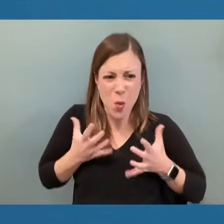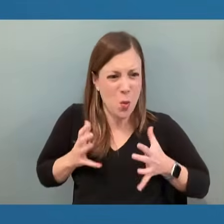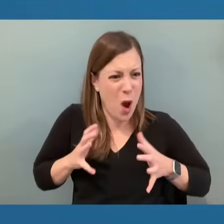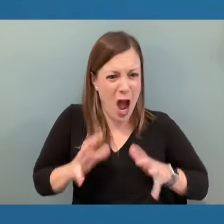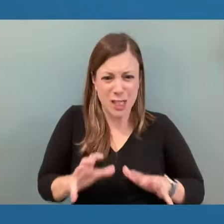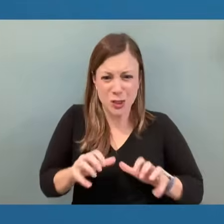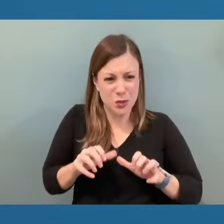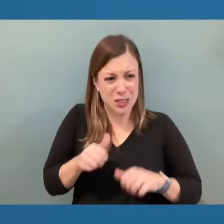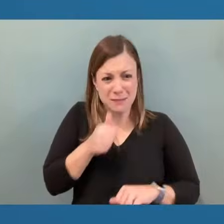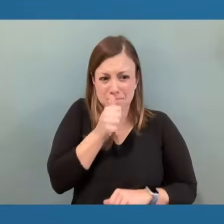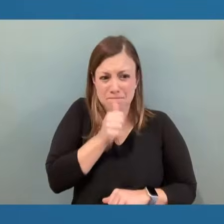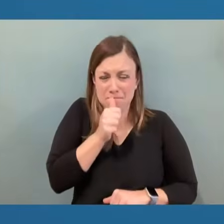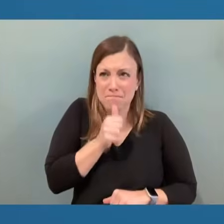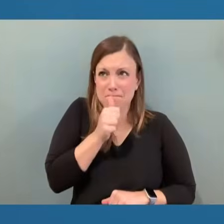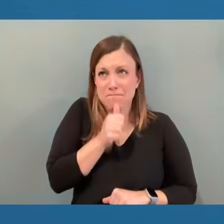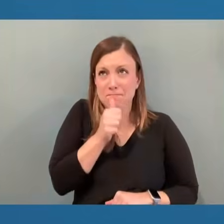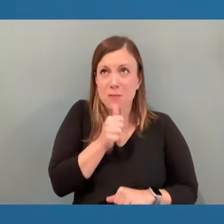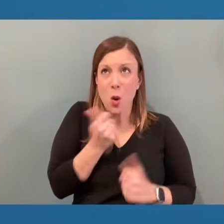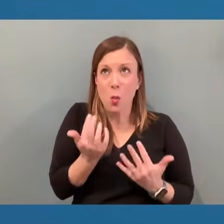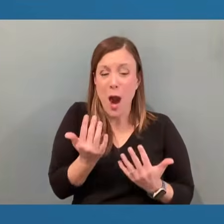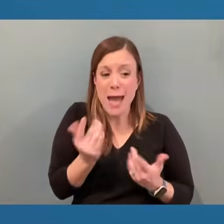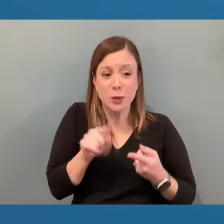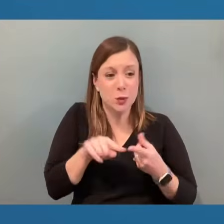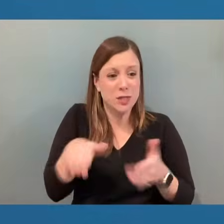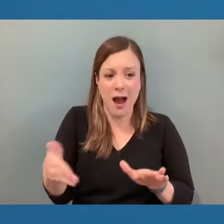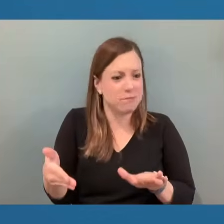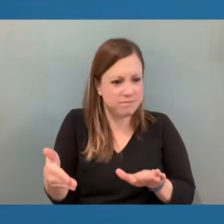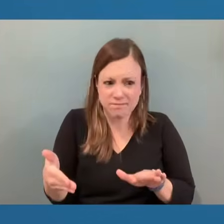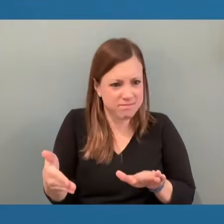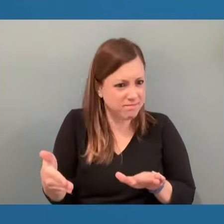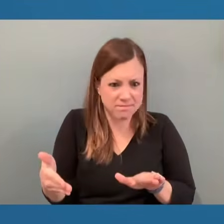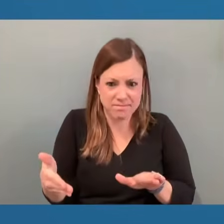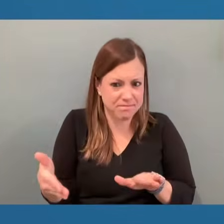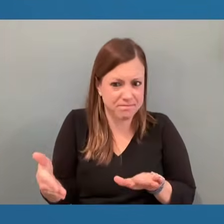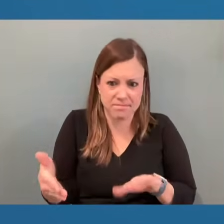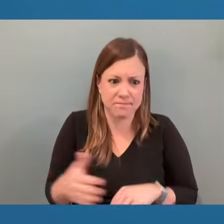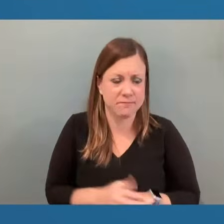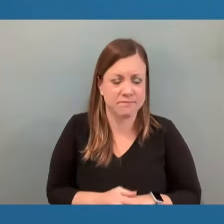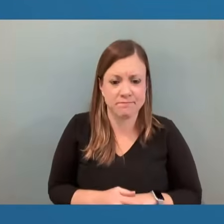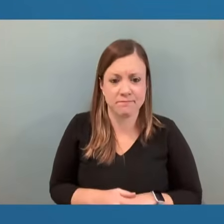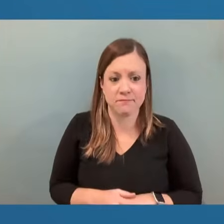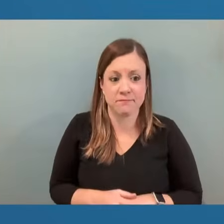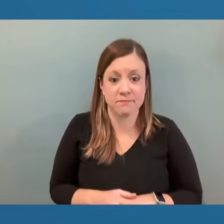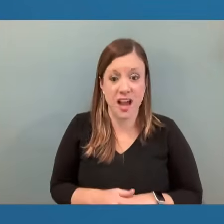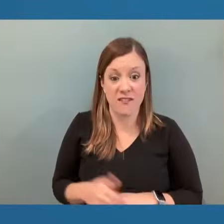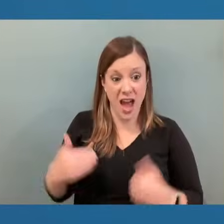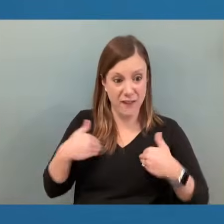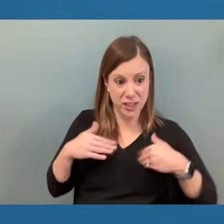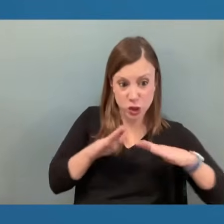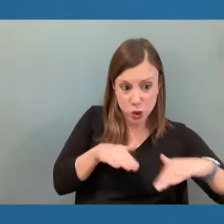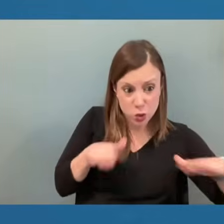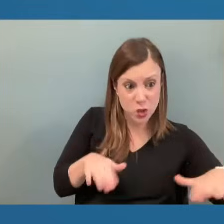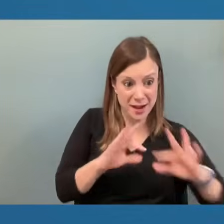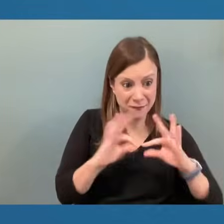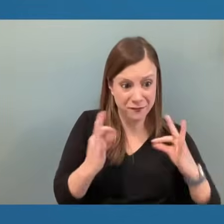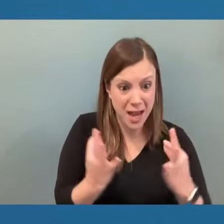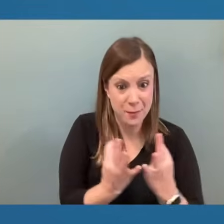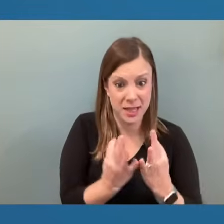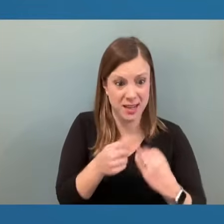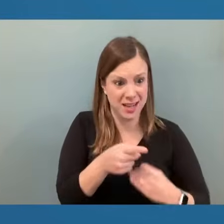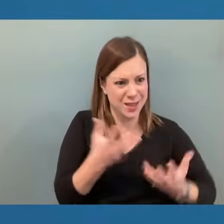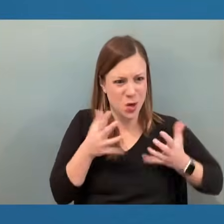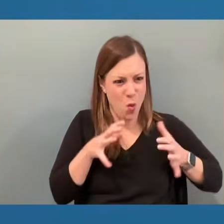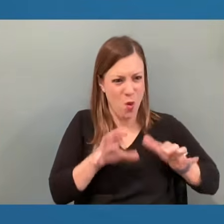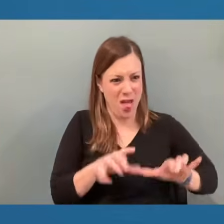just waiting to die, of having children, family members, not wanting them